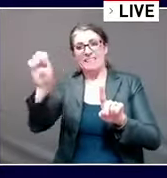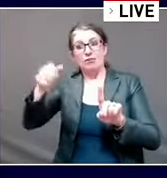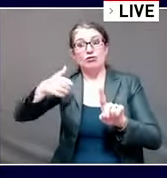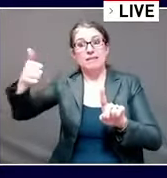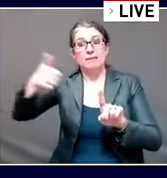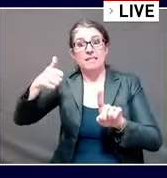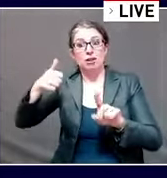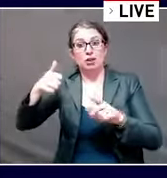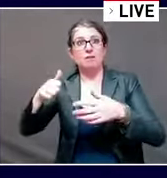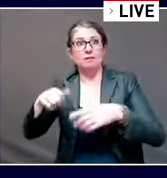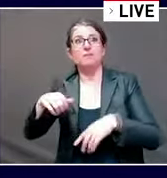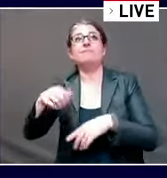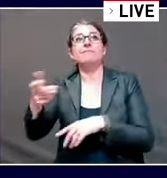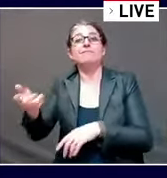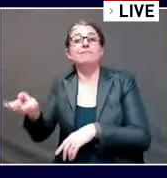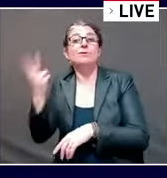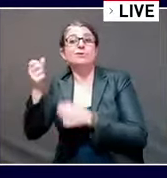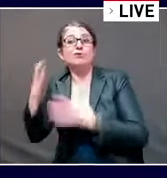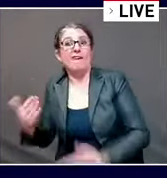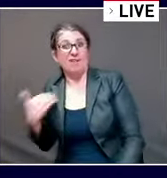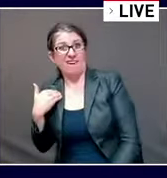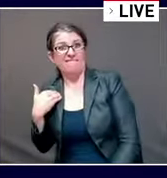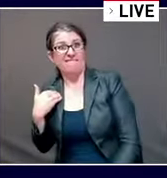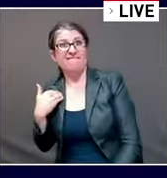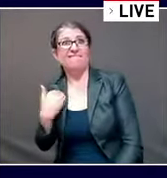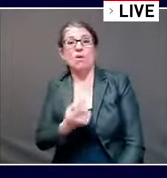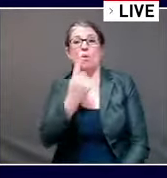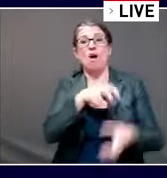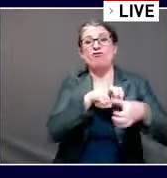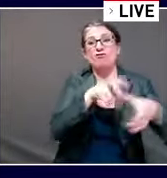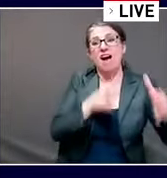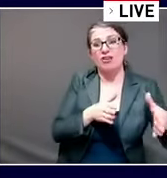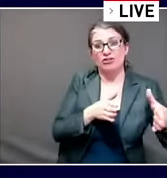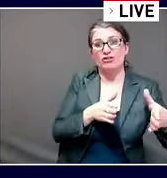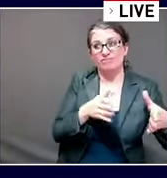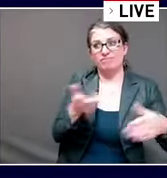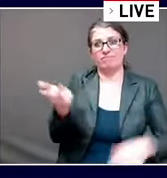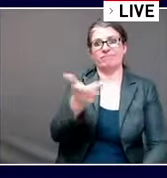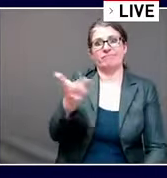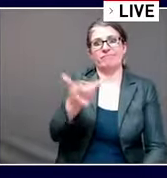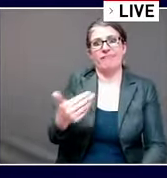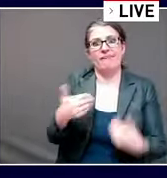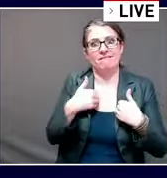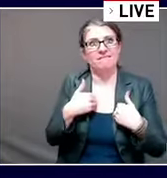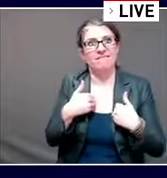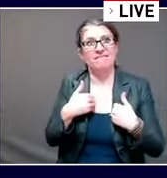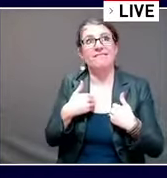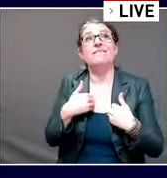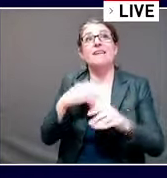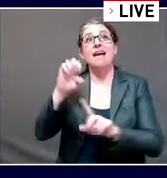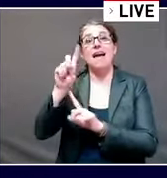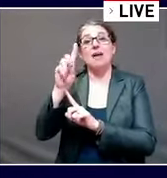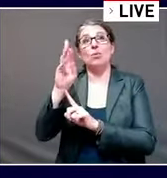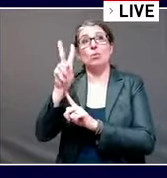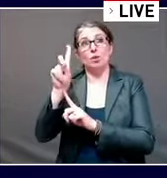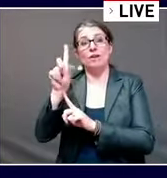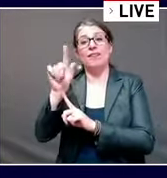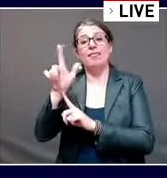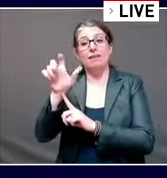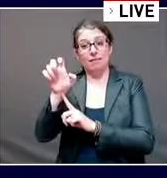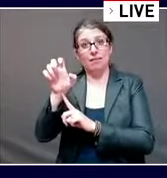members. The Little Hands Child Care Facility, where we're aware of one child and 6 staff members.